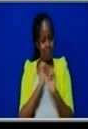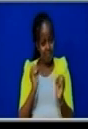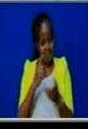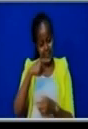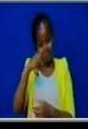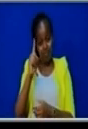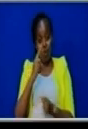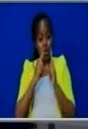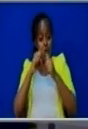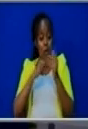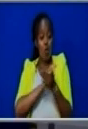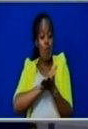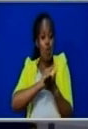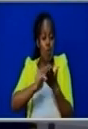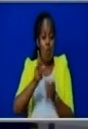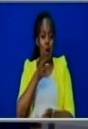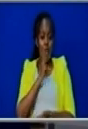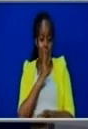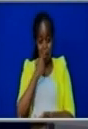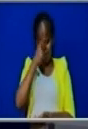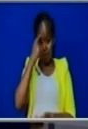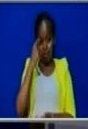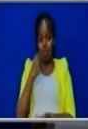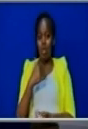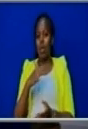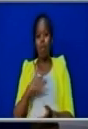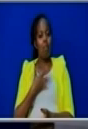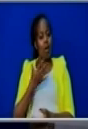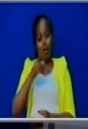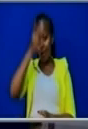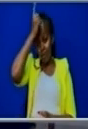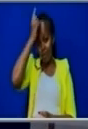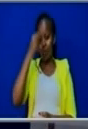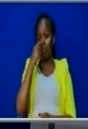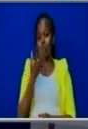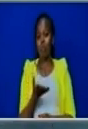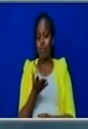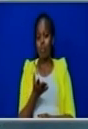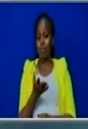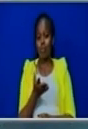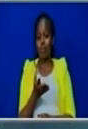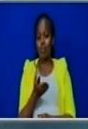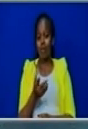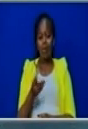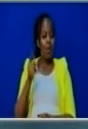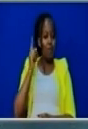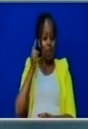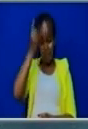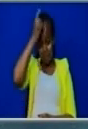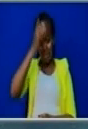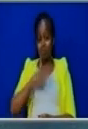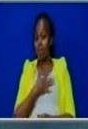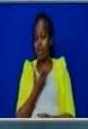And that, we're talking about pure water here. Pure water. Because the Pure water water. in my village, people from Kokwanyo Republic can tell you that their water